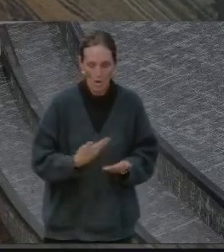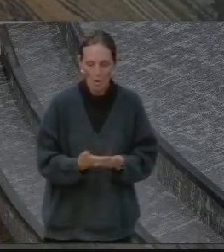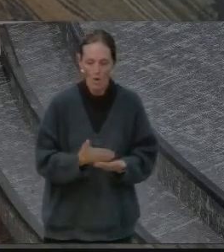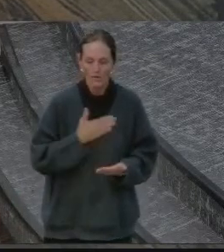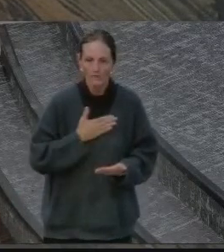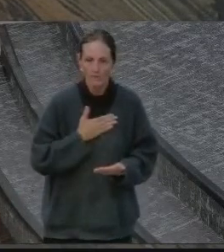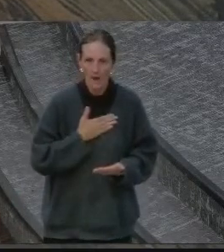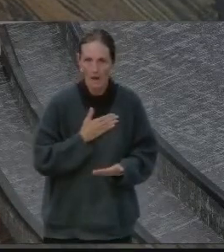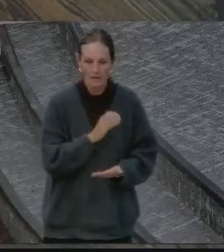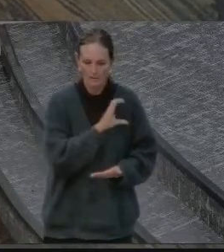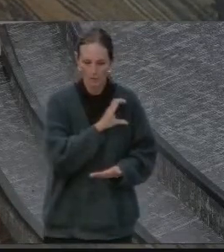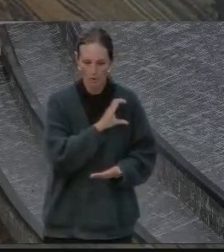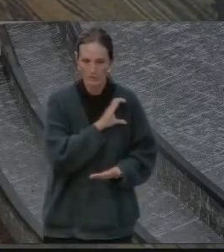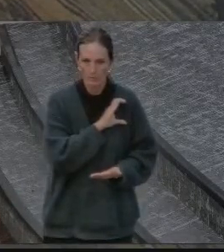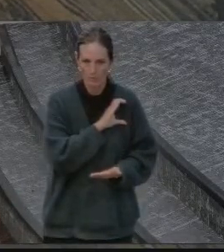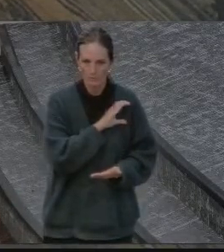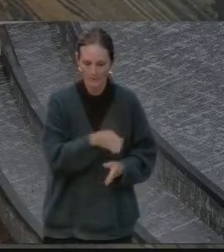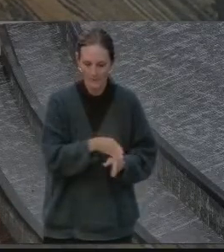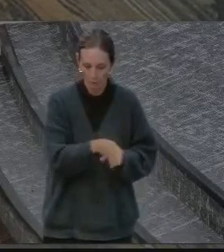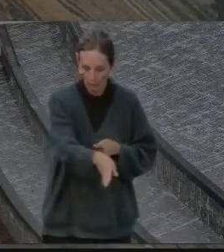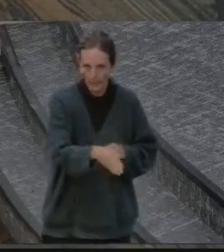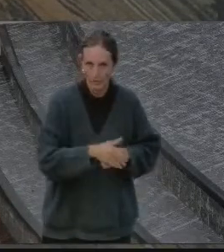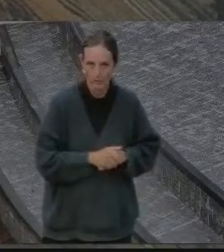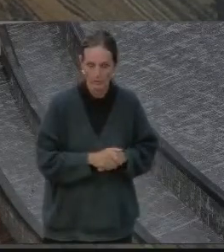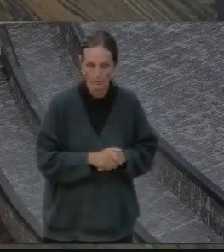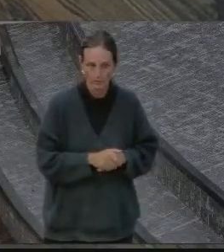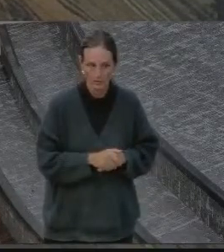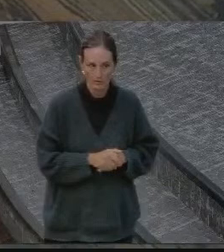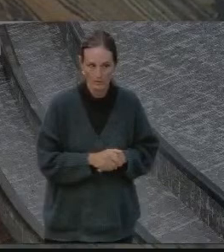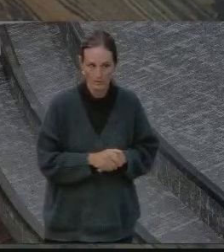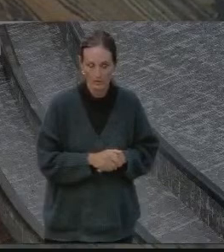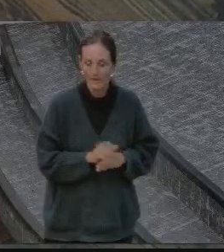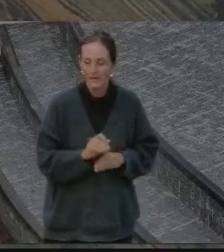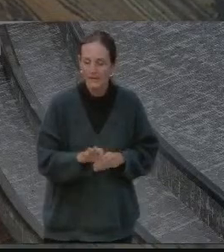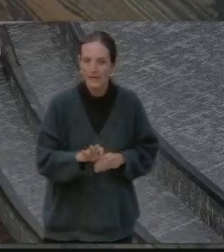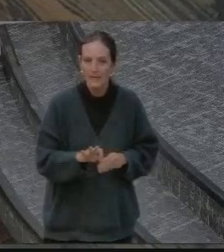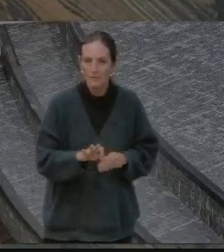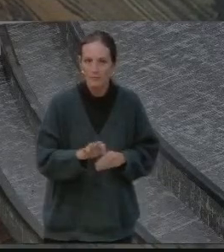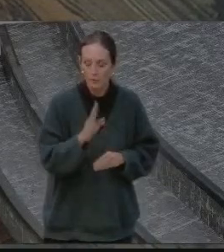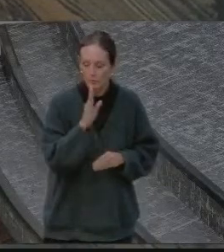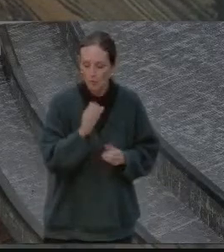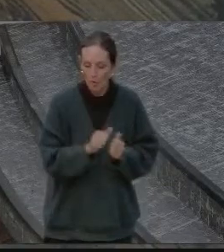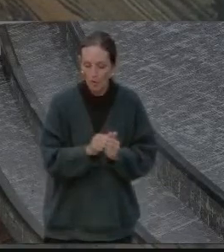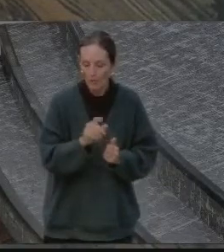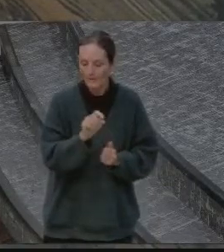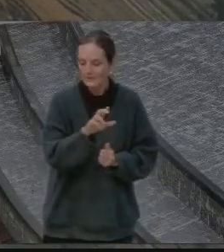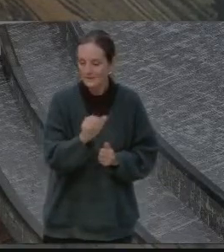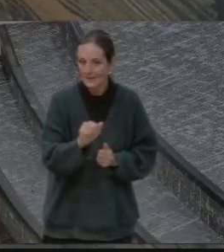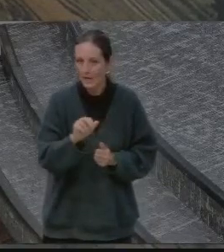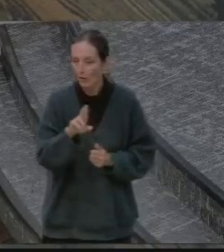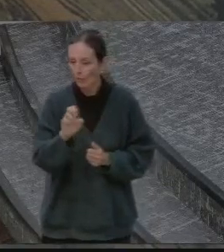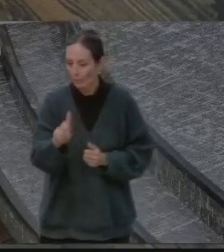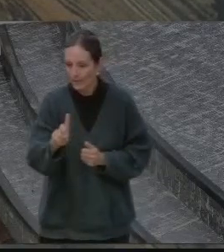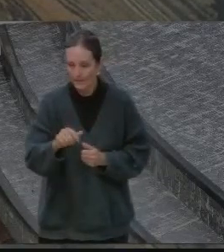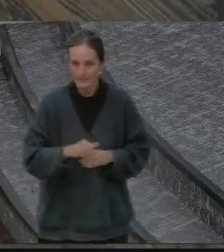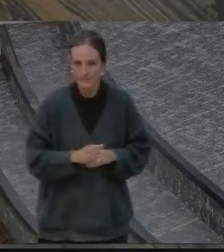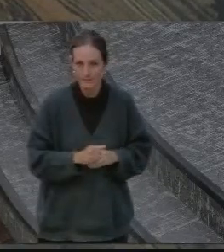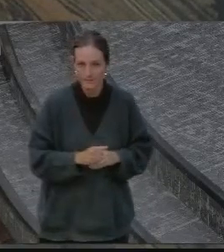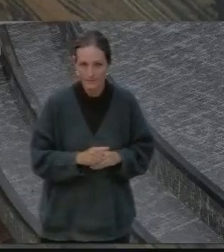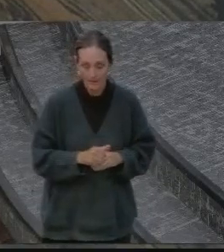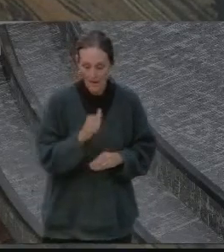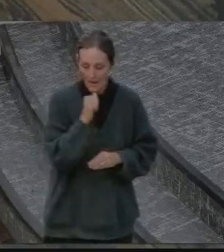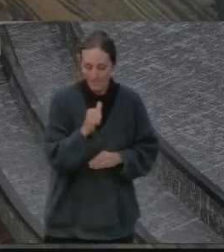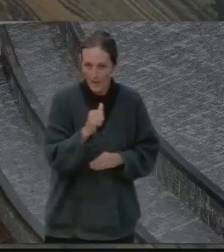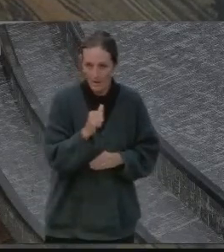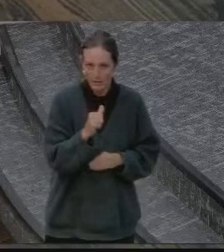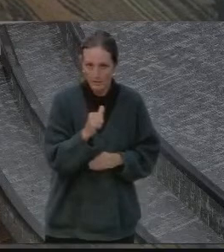career. Y'all better go talk to Terry Reed. It's just way I was raised, straightforward. I'm not gonna sugarcoat it. You're